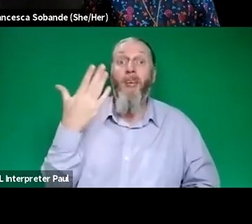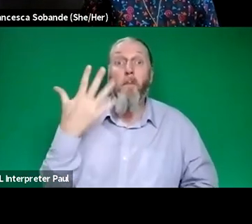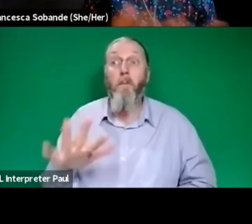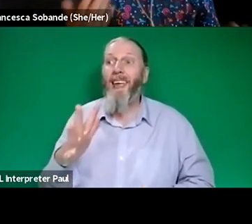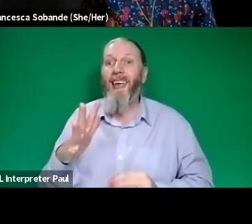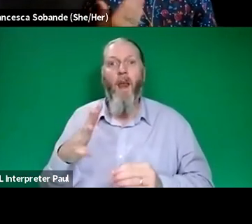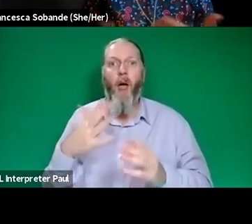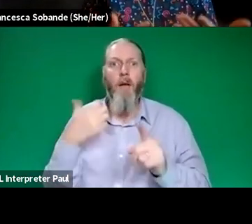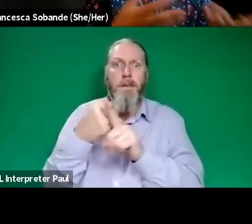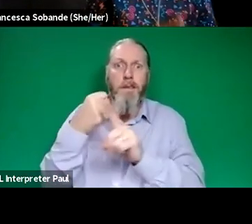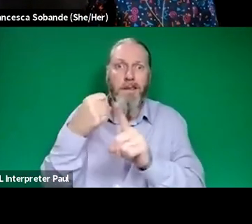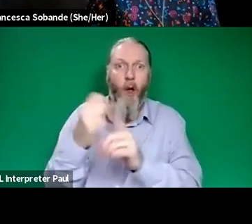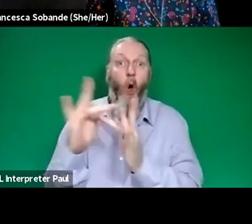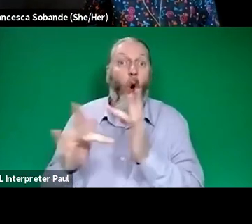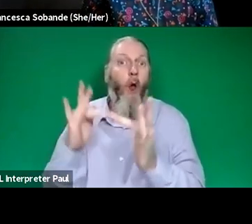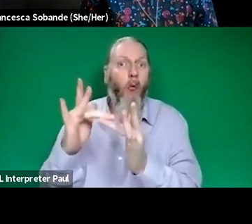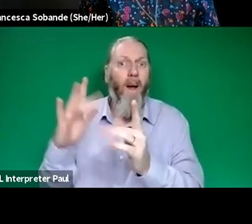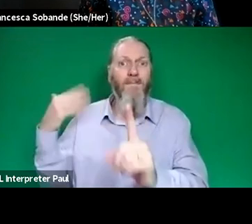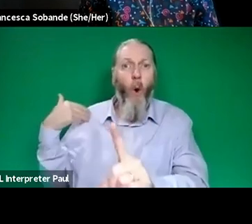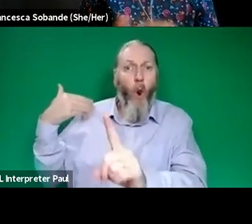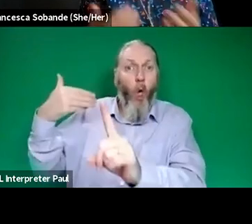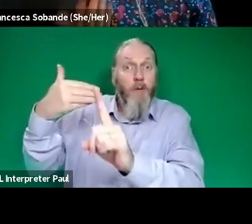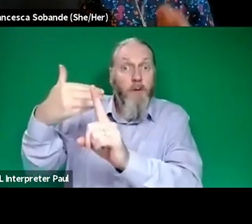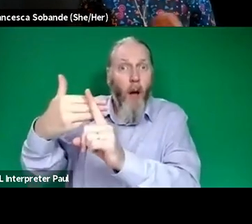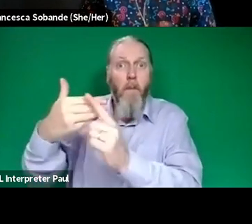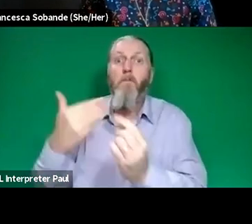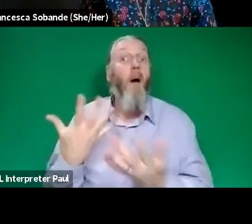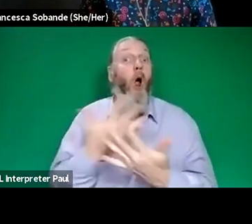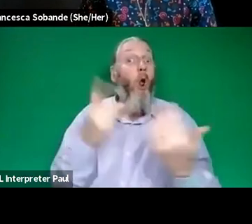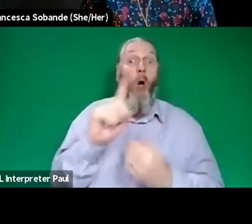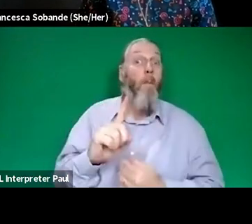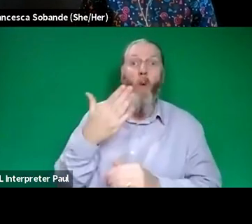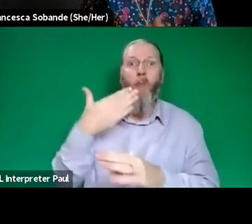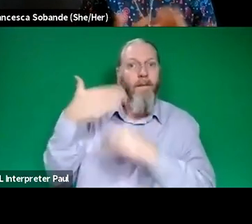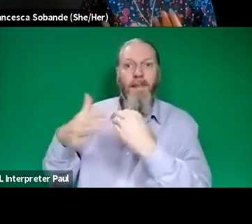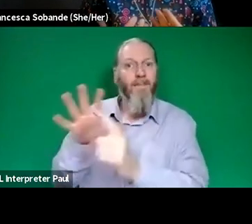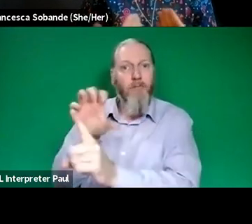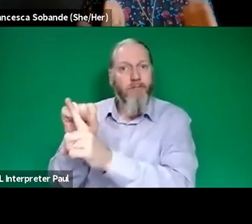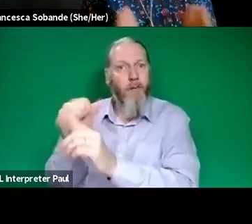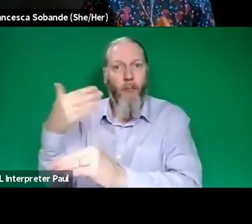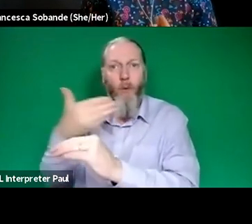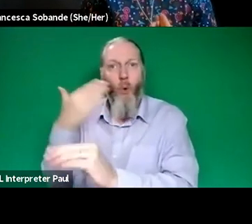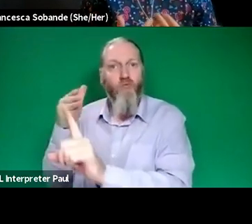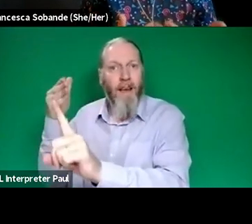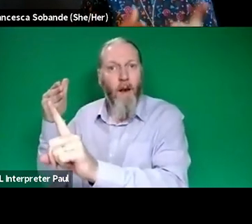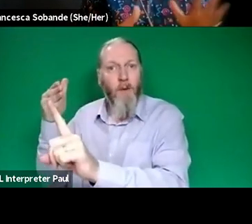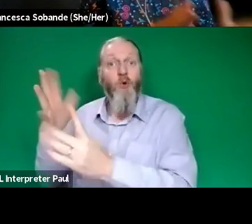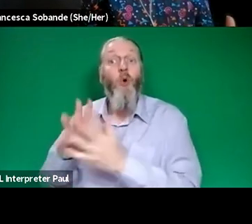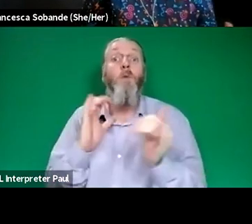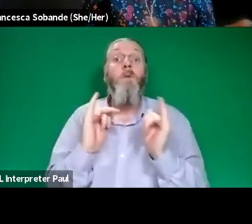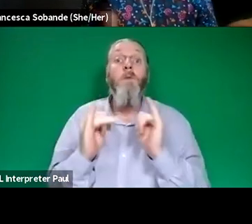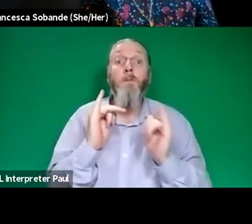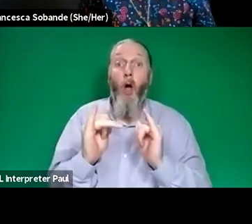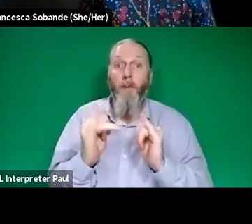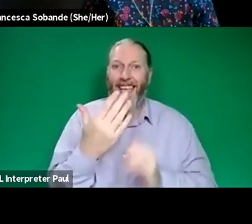recognized. And other people might not be able to make use of that technology. So in response to that question, I was just thinking about sometimes it might seem as though action